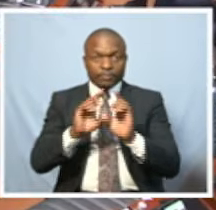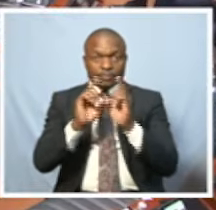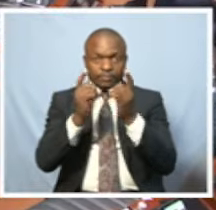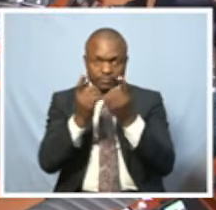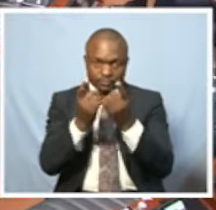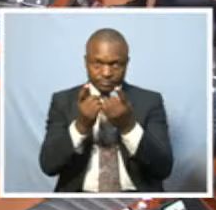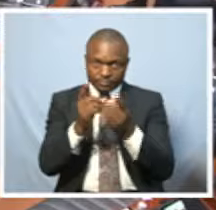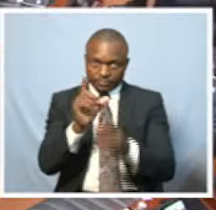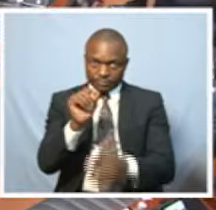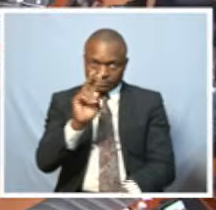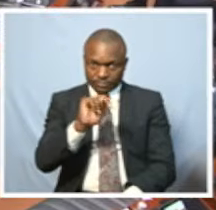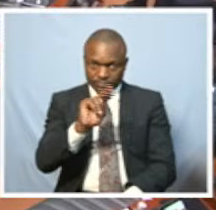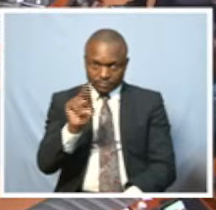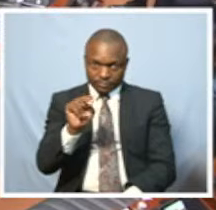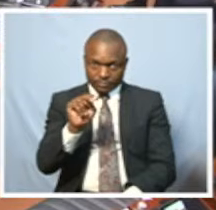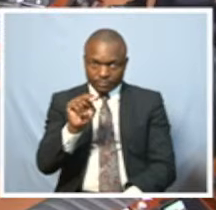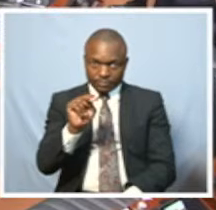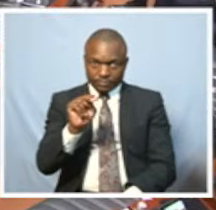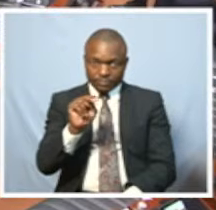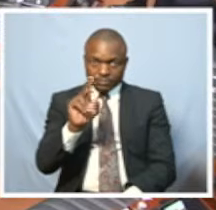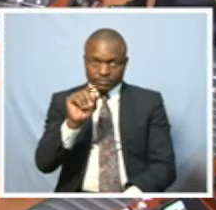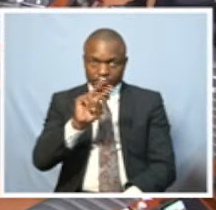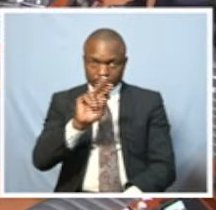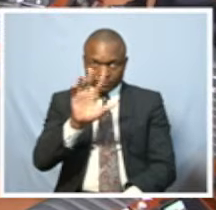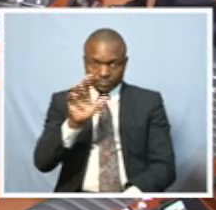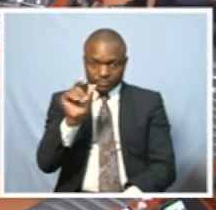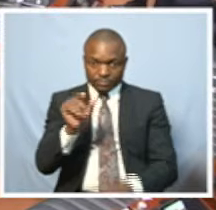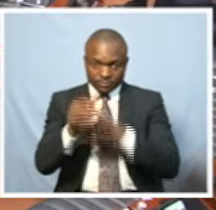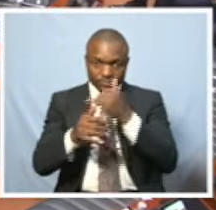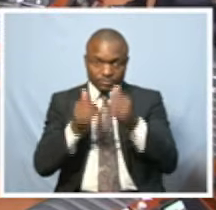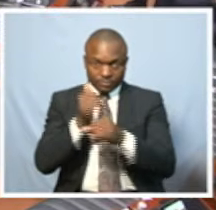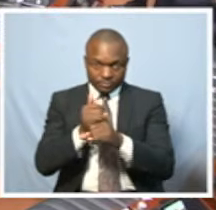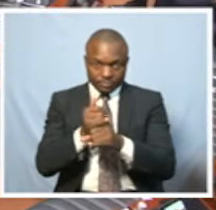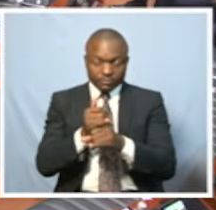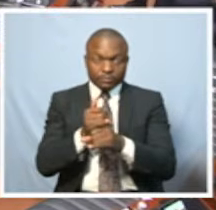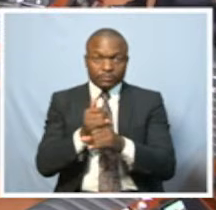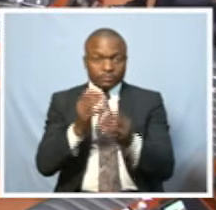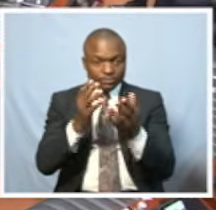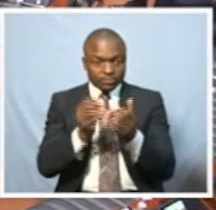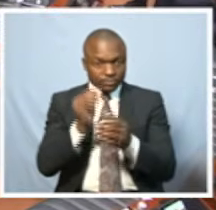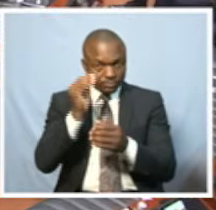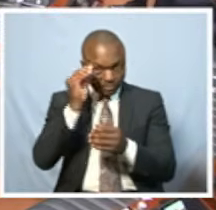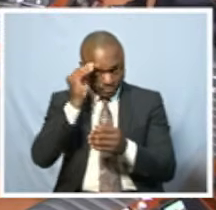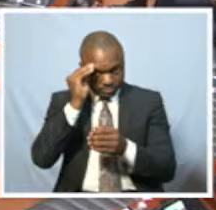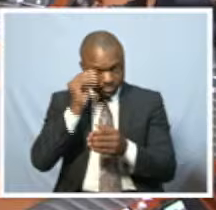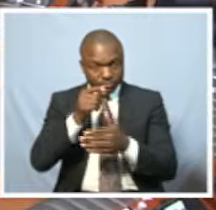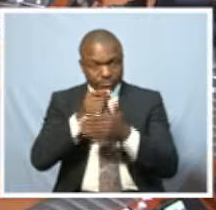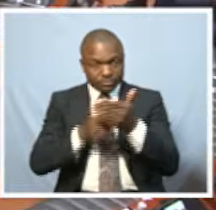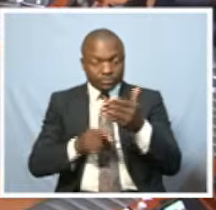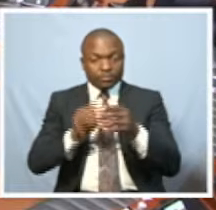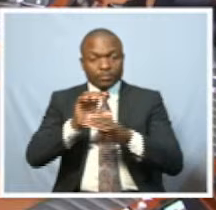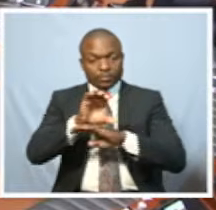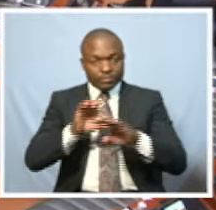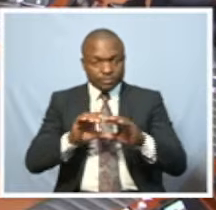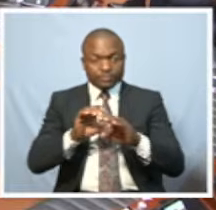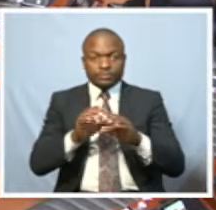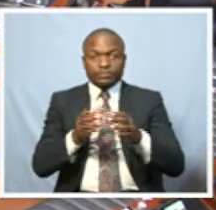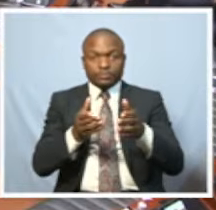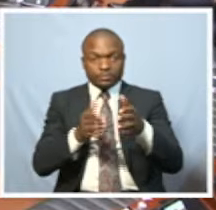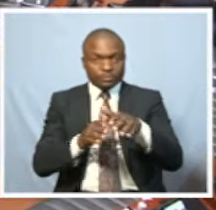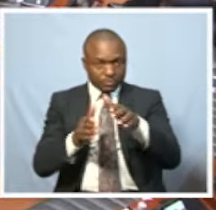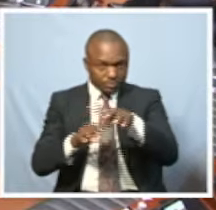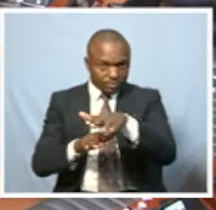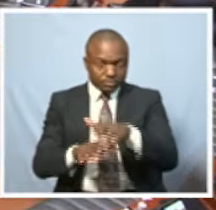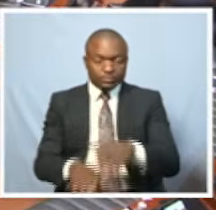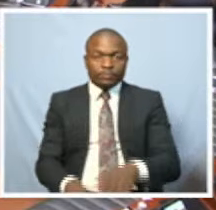from 2022 to August 2025, year by year. He also wanted to find out what the causes of the mortalities